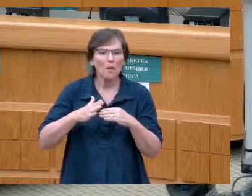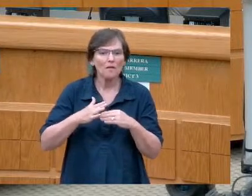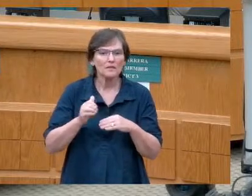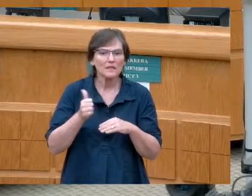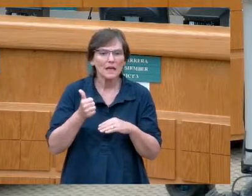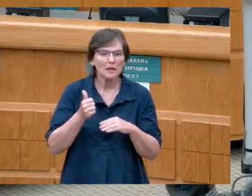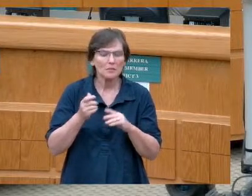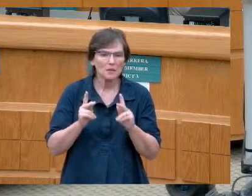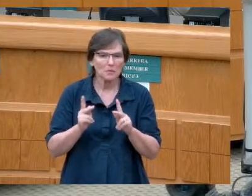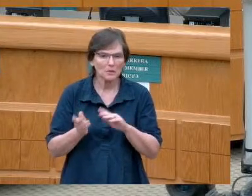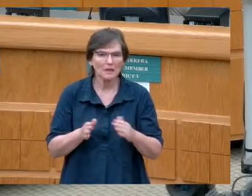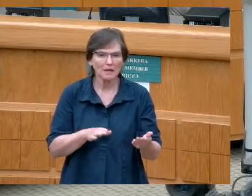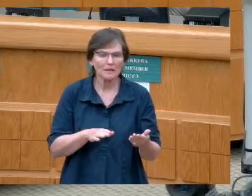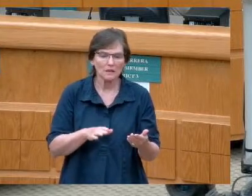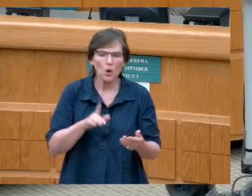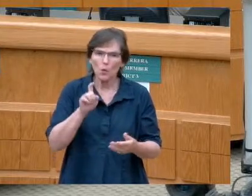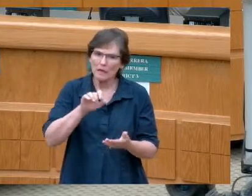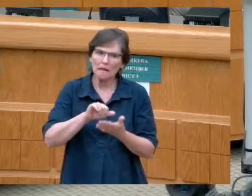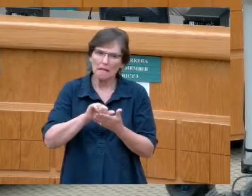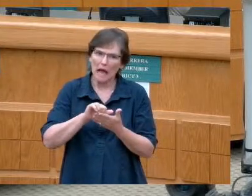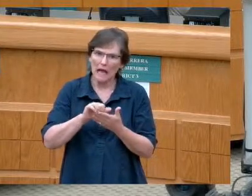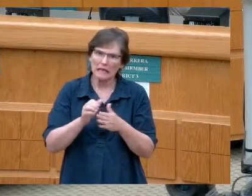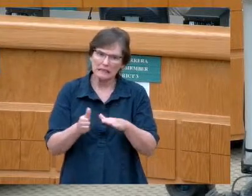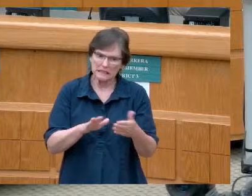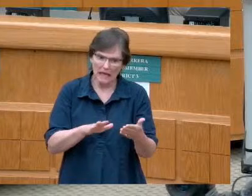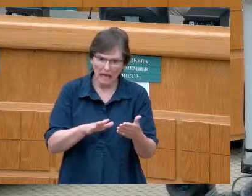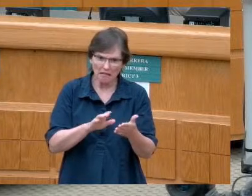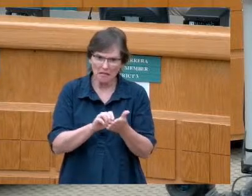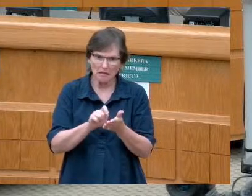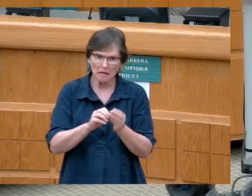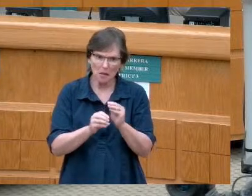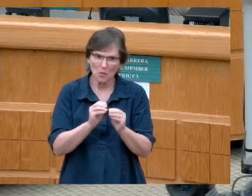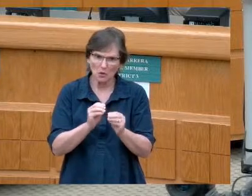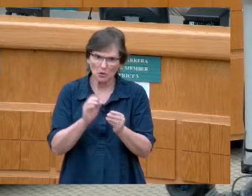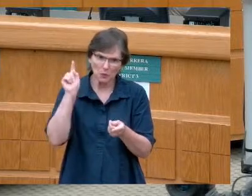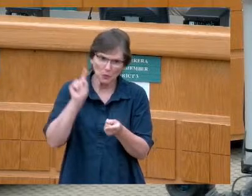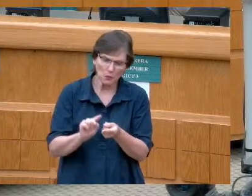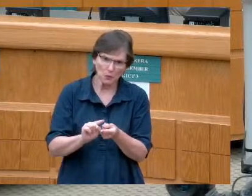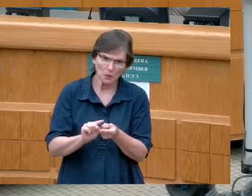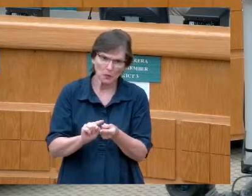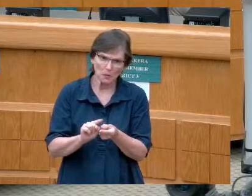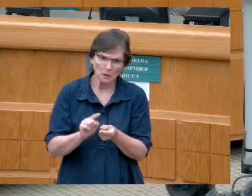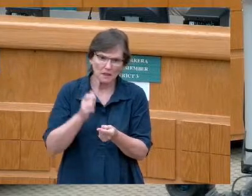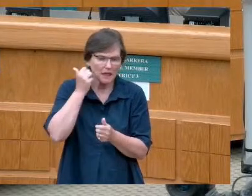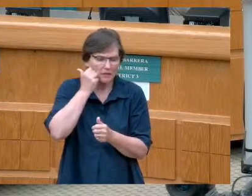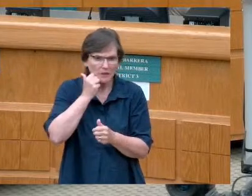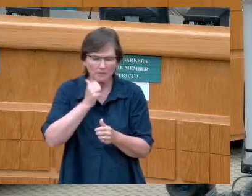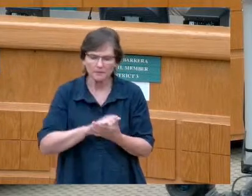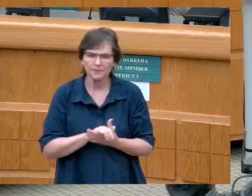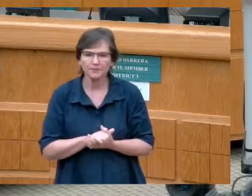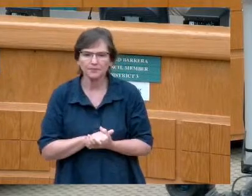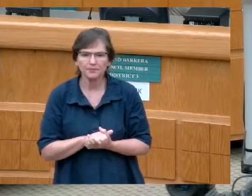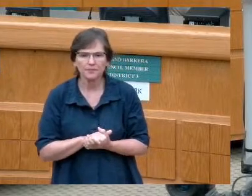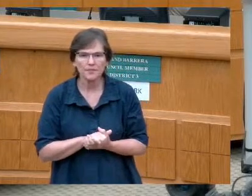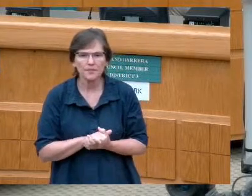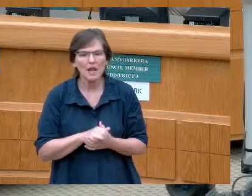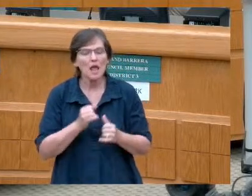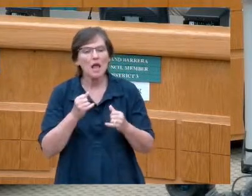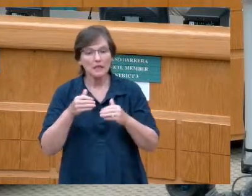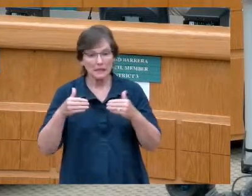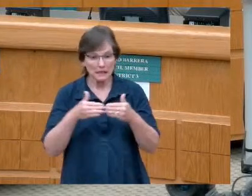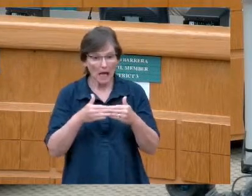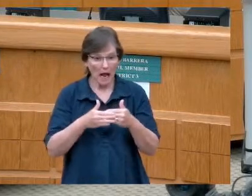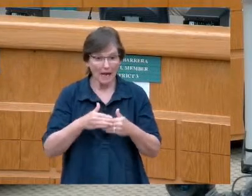to reverse as well. Okay, and then the final graph here shows us our daily count